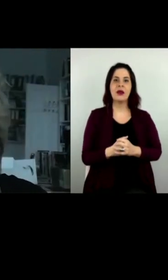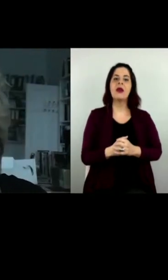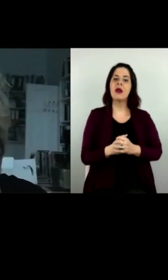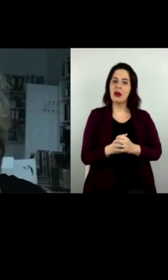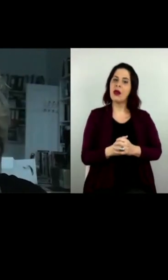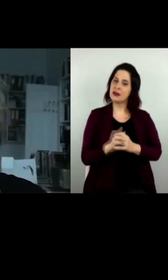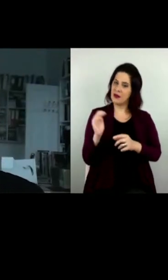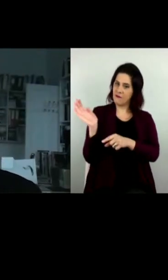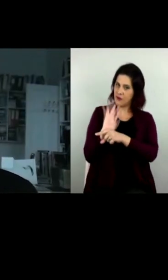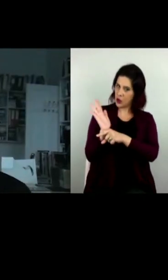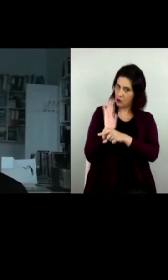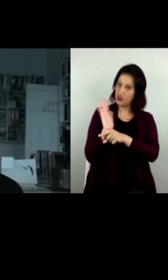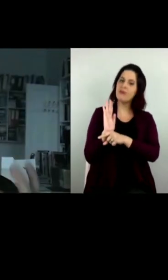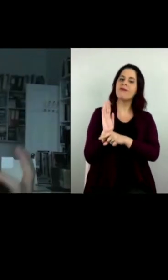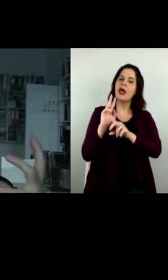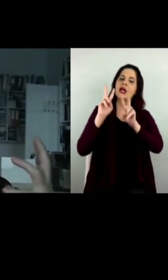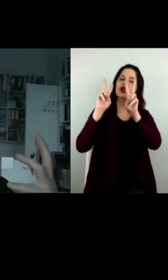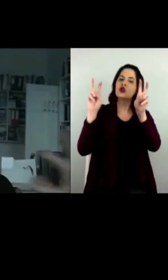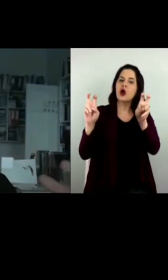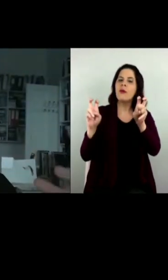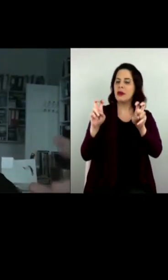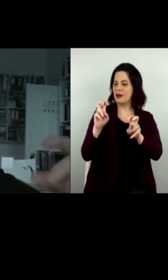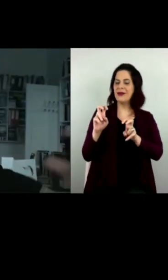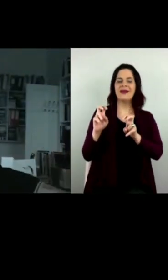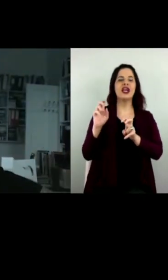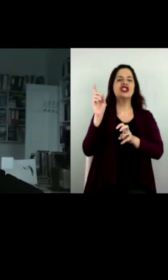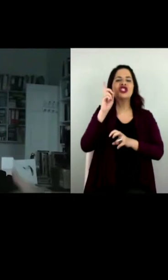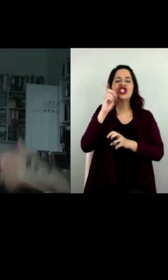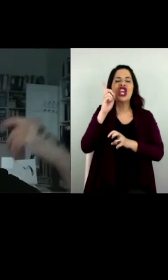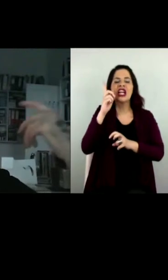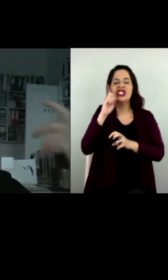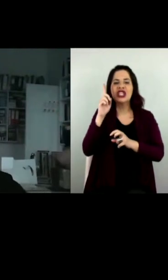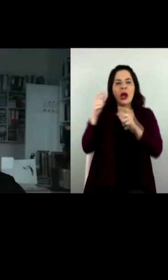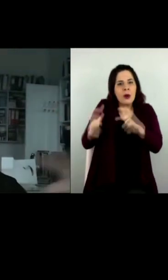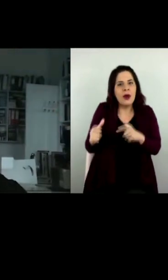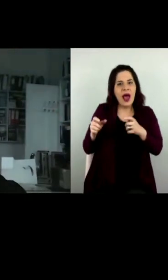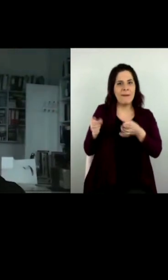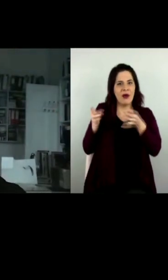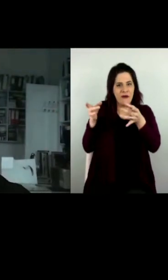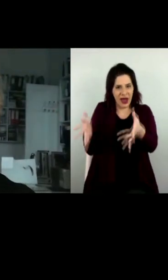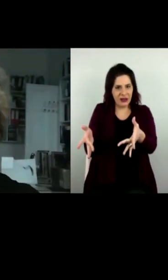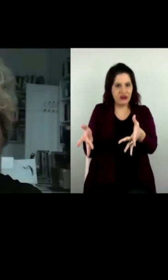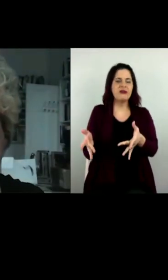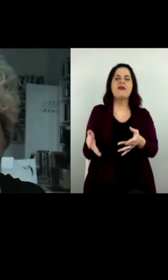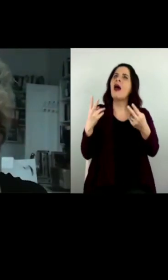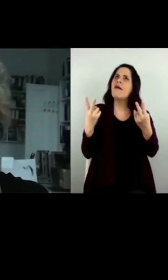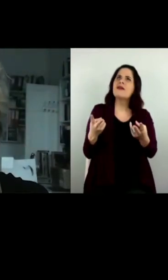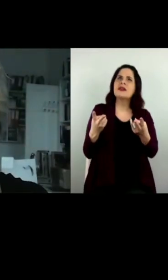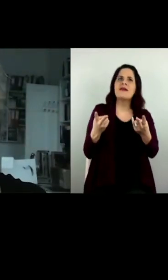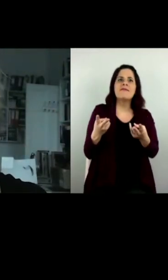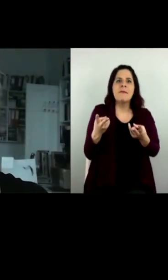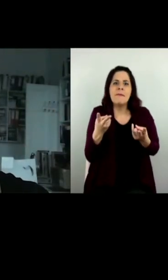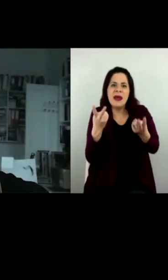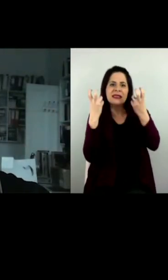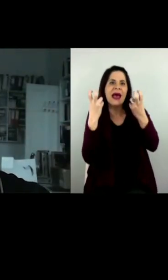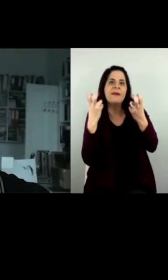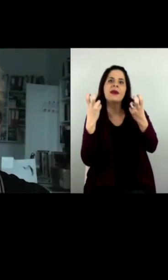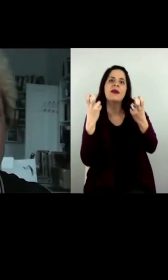about everyday Belfast, but sometimes you want to create an image which is abstracted from everyday.